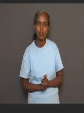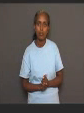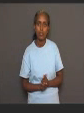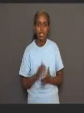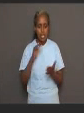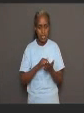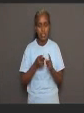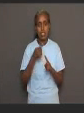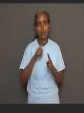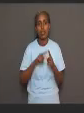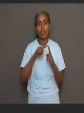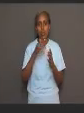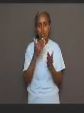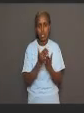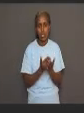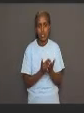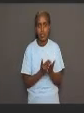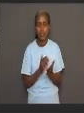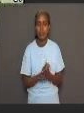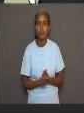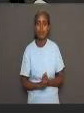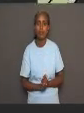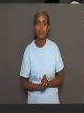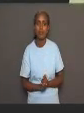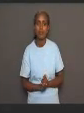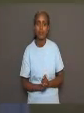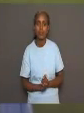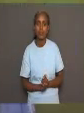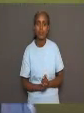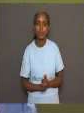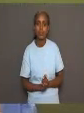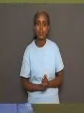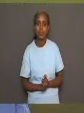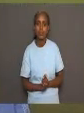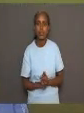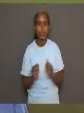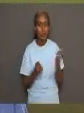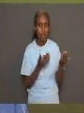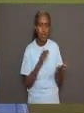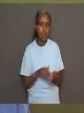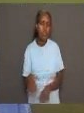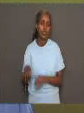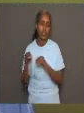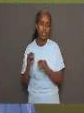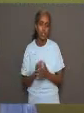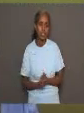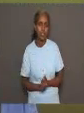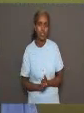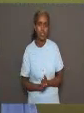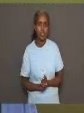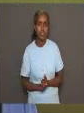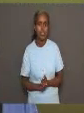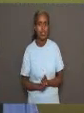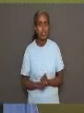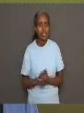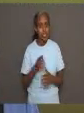Let's get back to our lesson. Welcome back, students. Was this